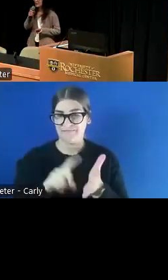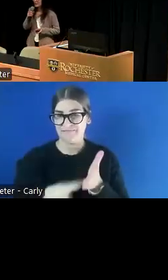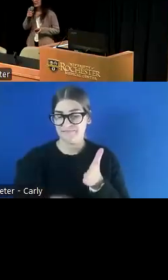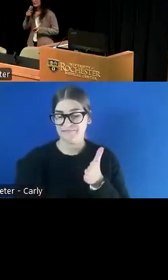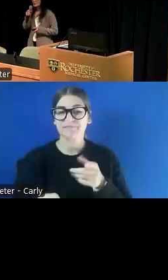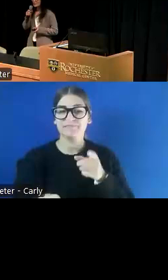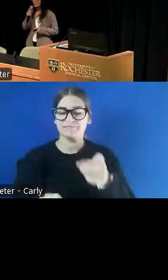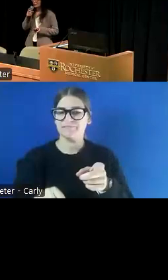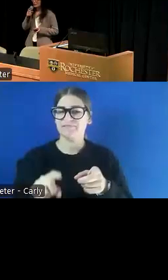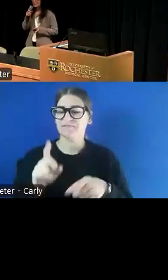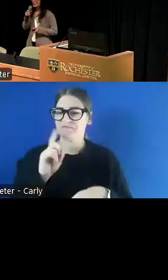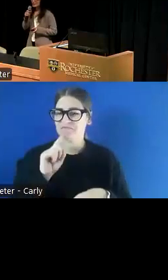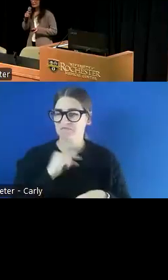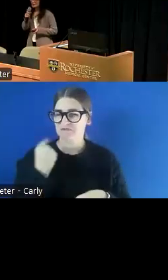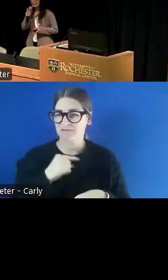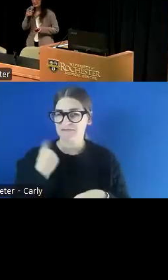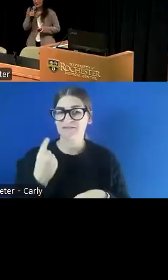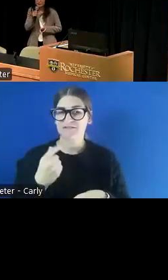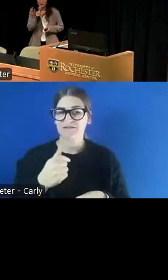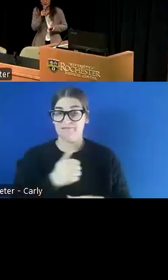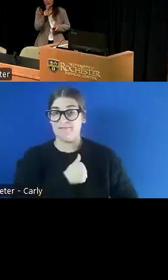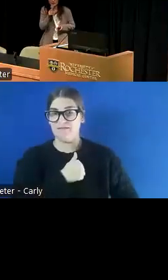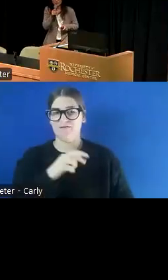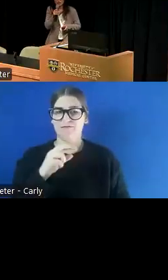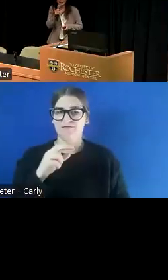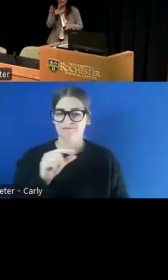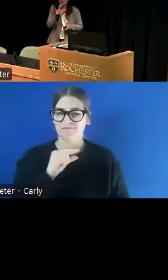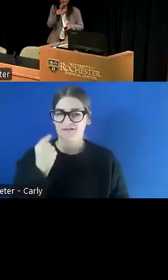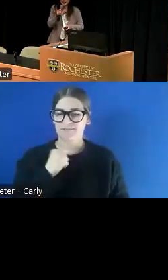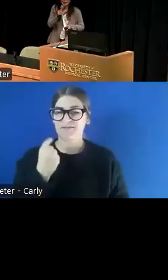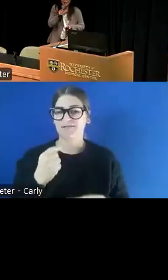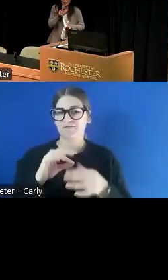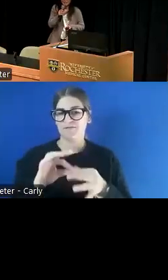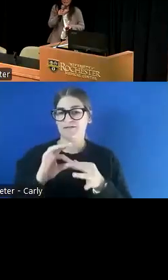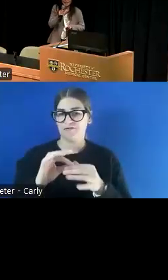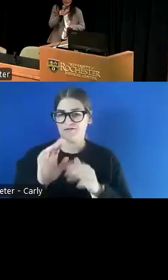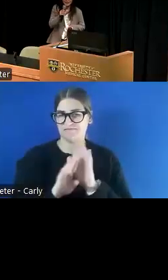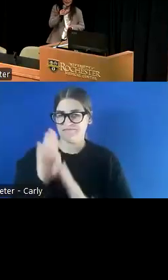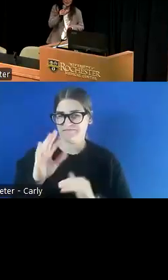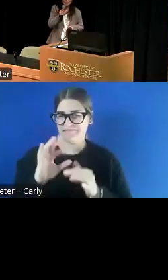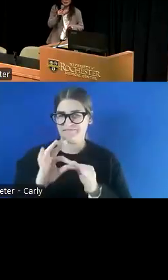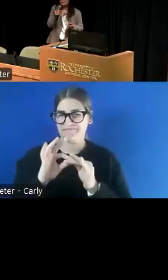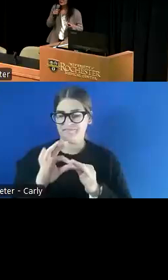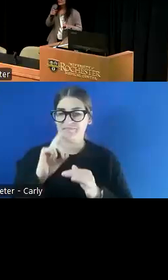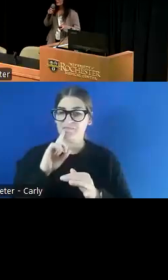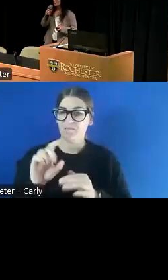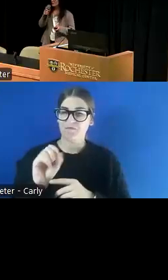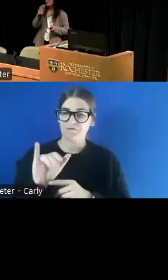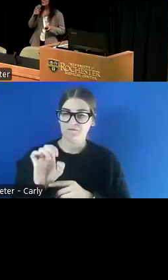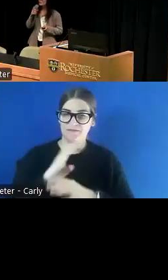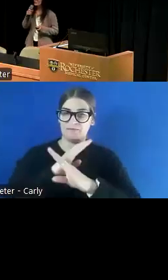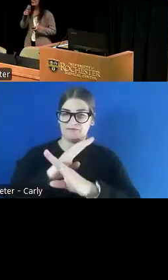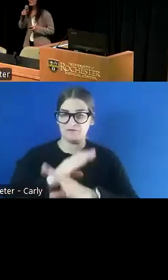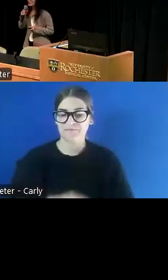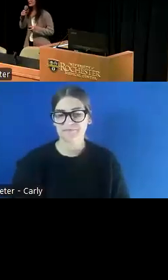chaplains' suicide prevention, intervention, and postvention practices. And this was in